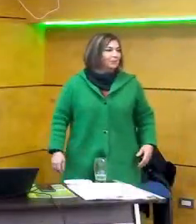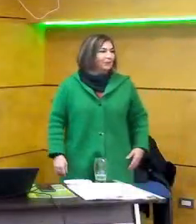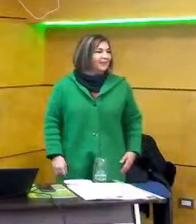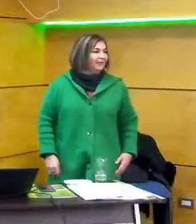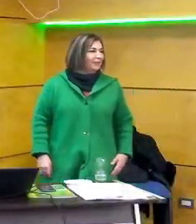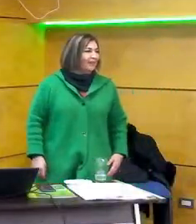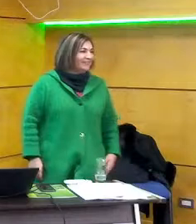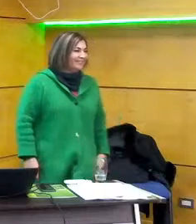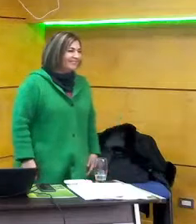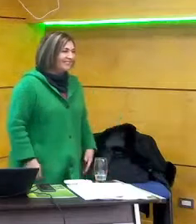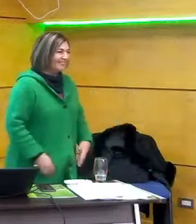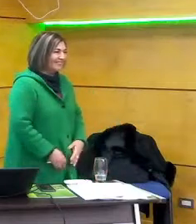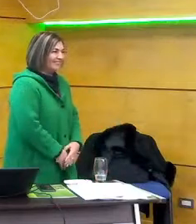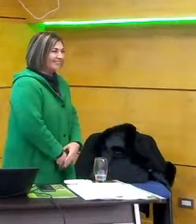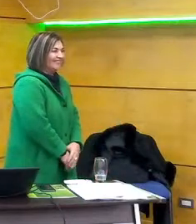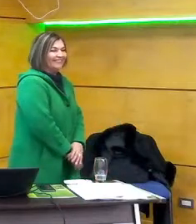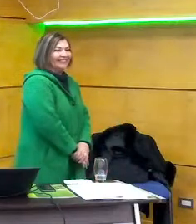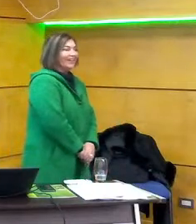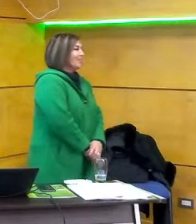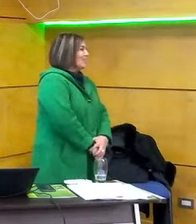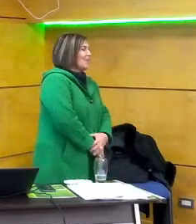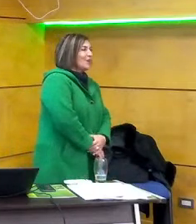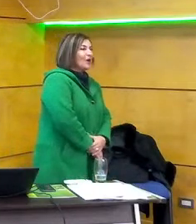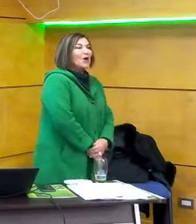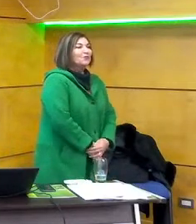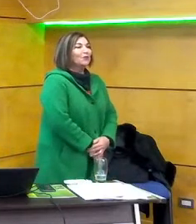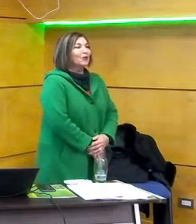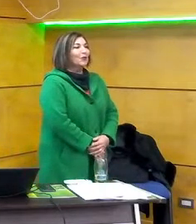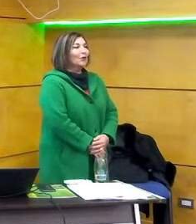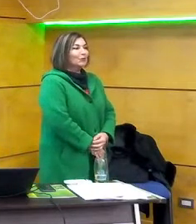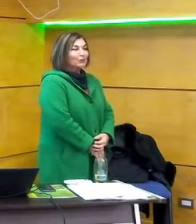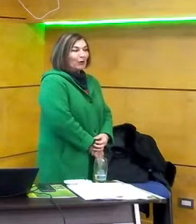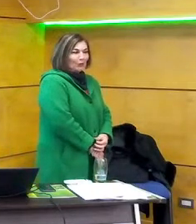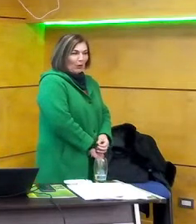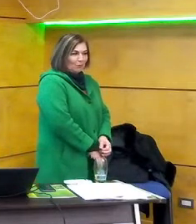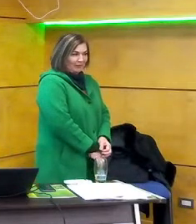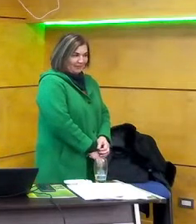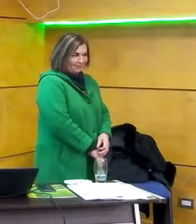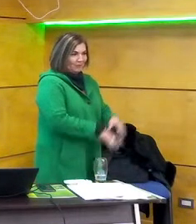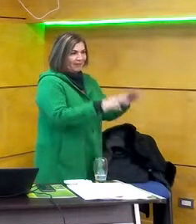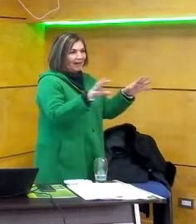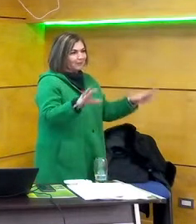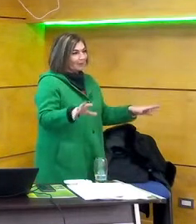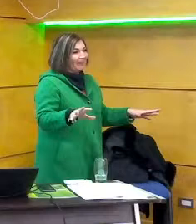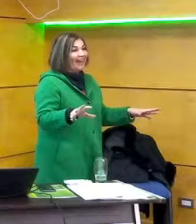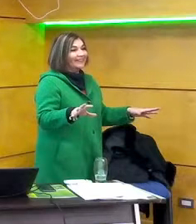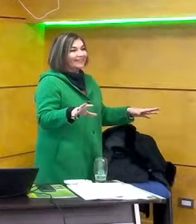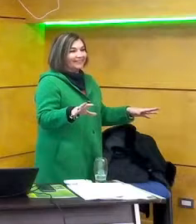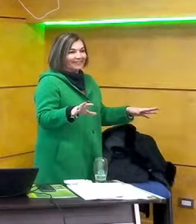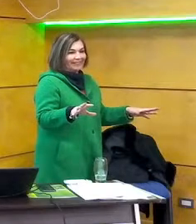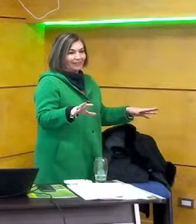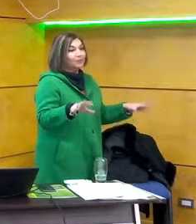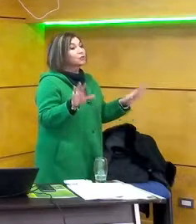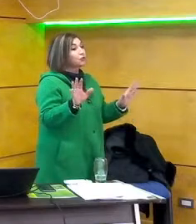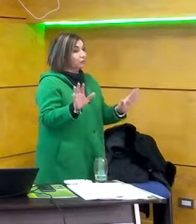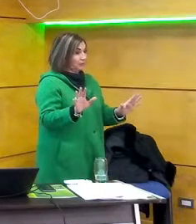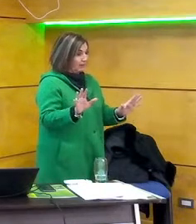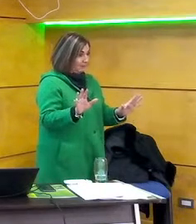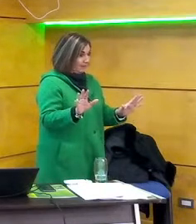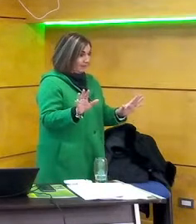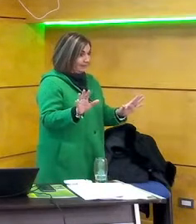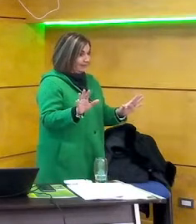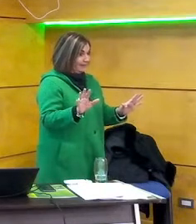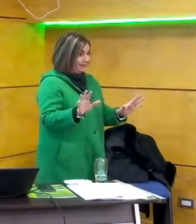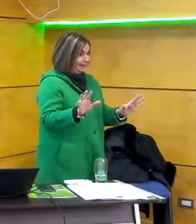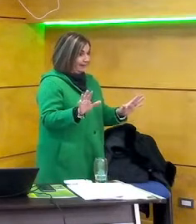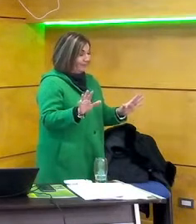Well, good morning, everyone. Good morning. For those who don't know me, because I have some exes here, students, I